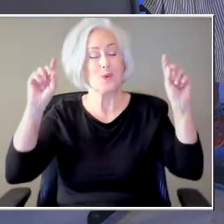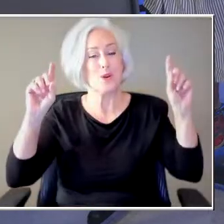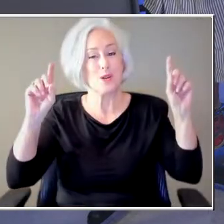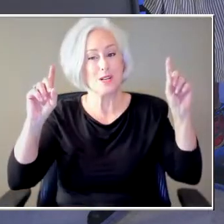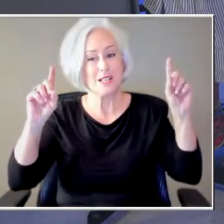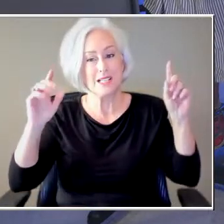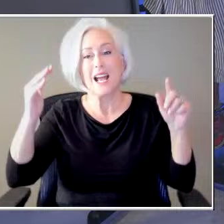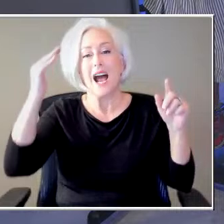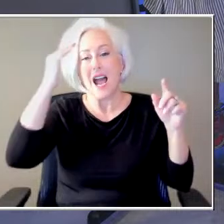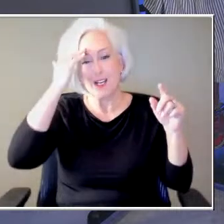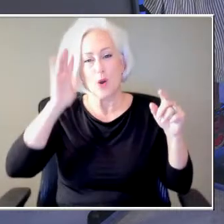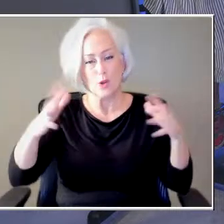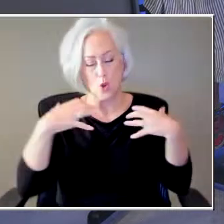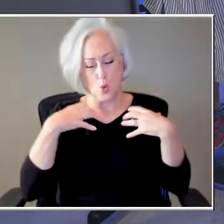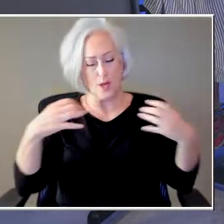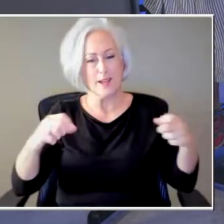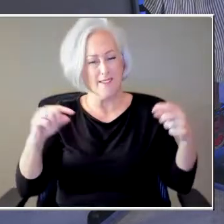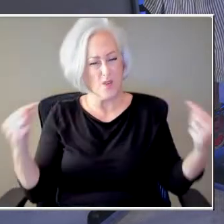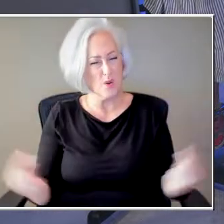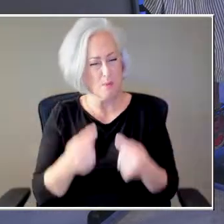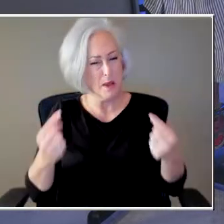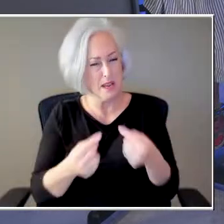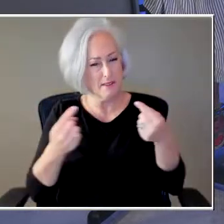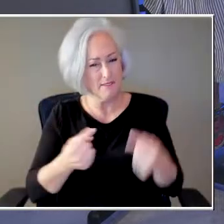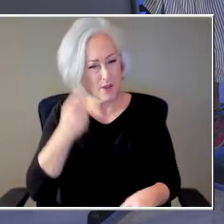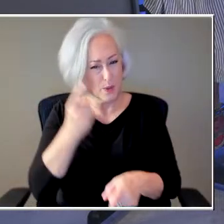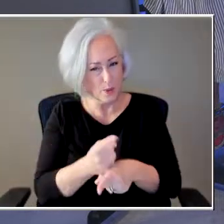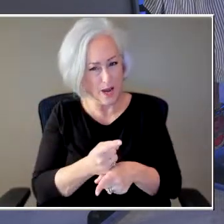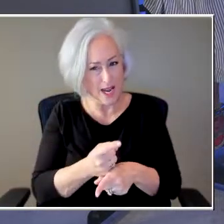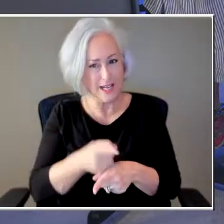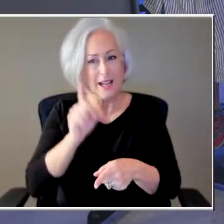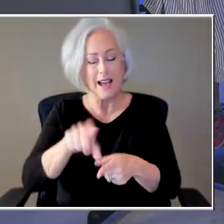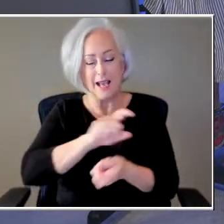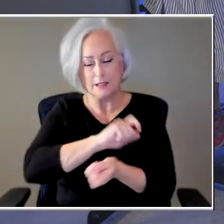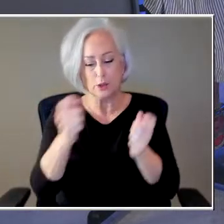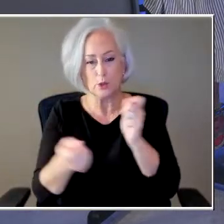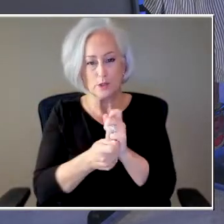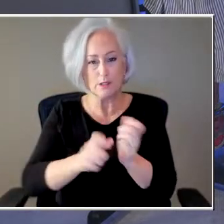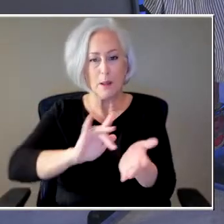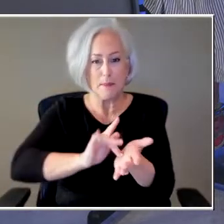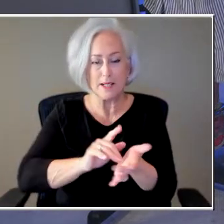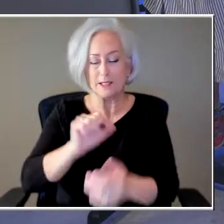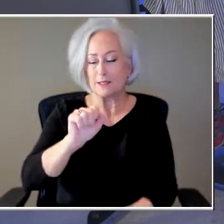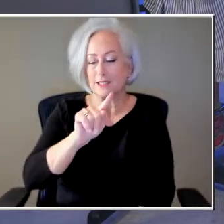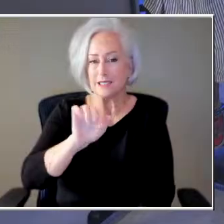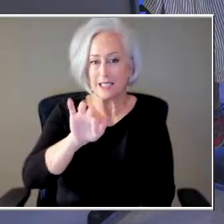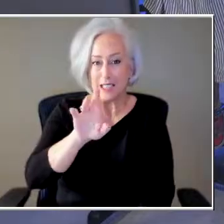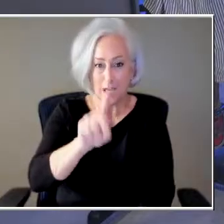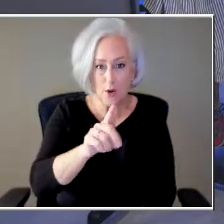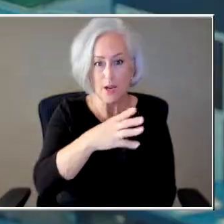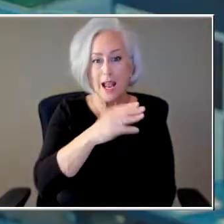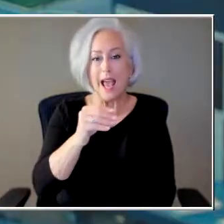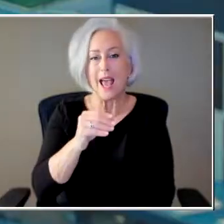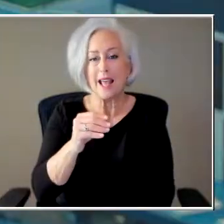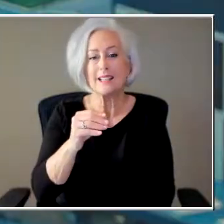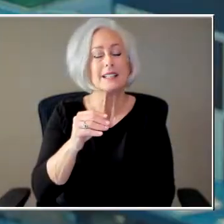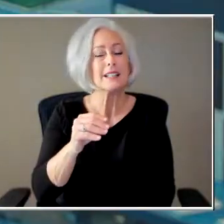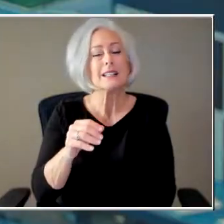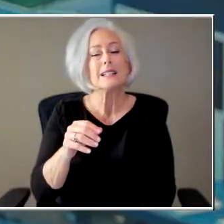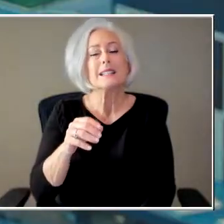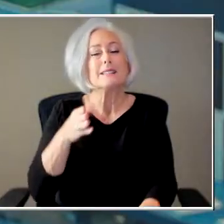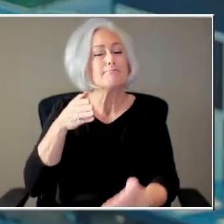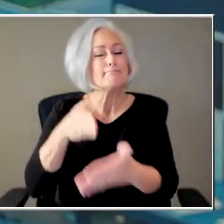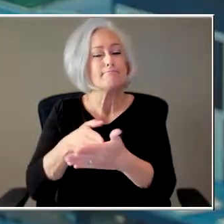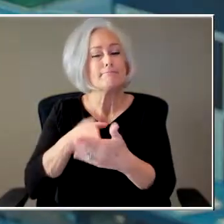though. Correct? It was. You had to adapt to steroids and anti-rejection medications? Yes. So I was in the hospital